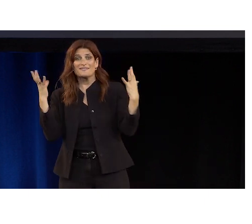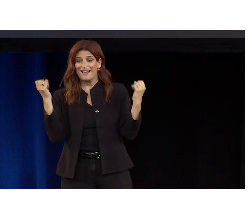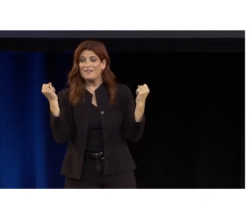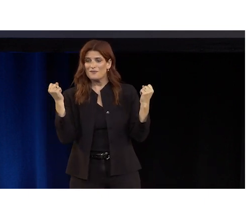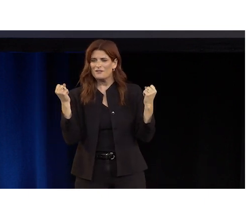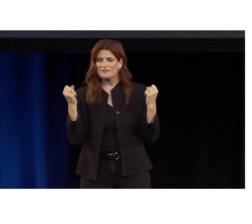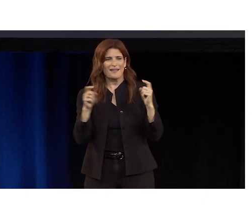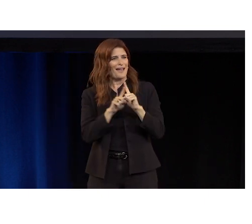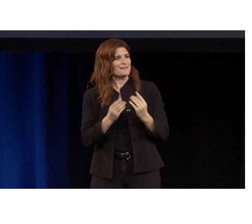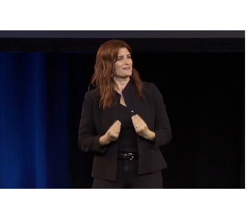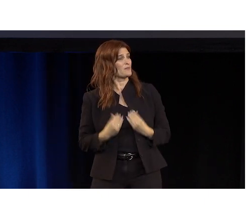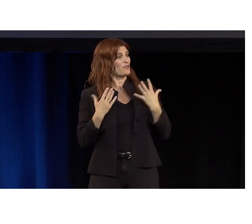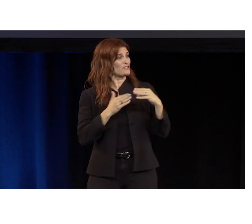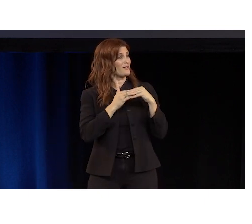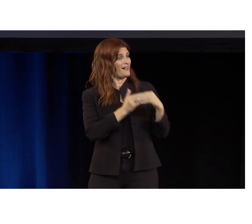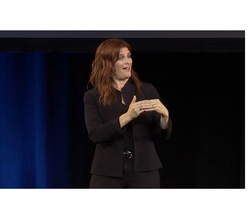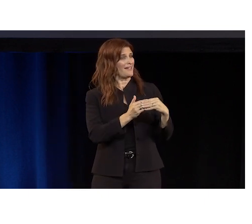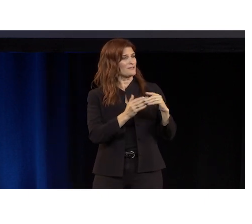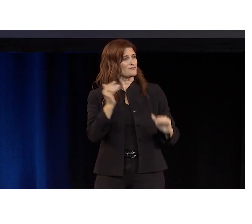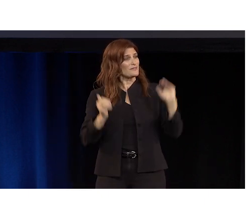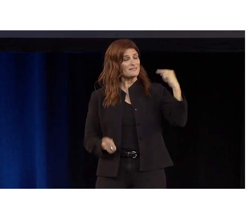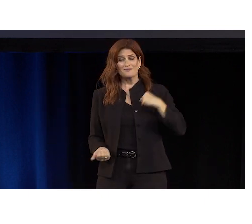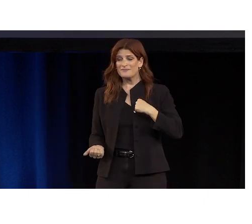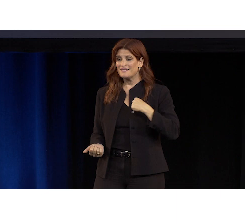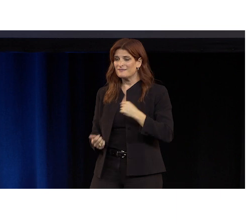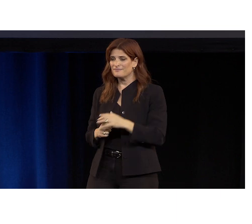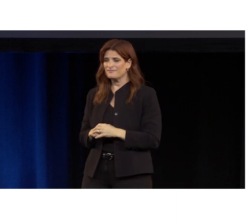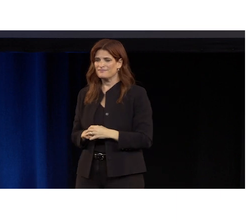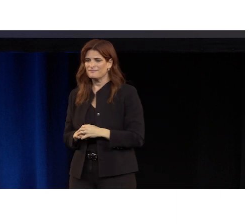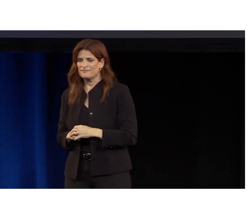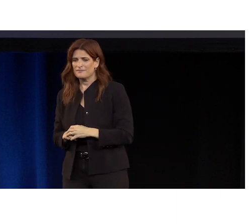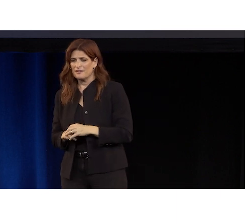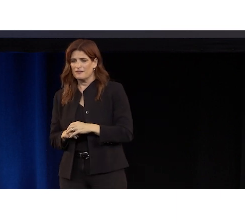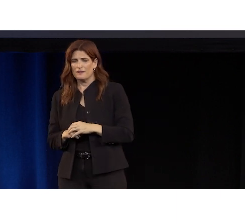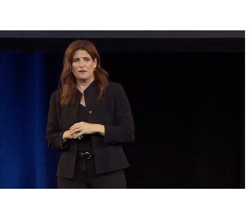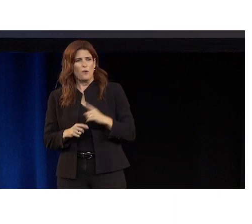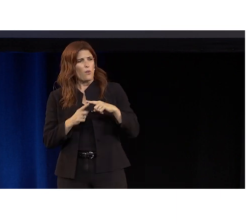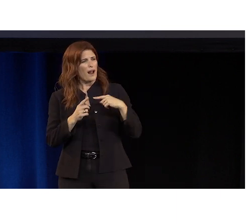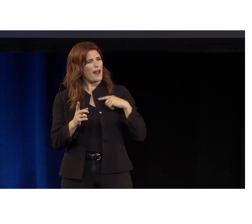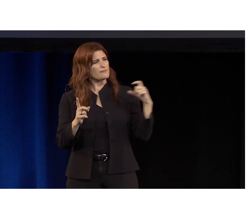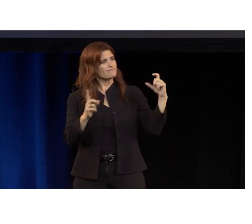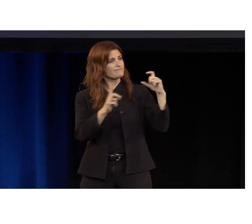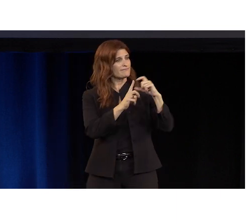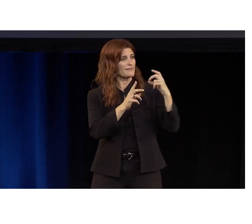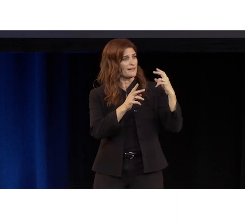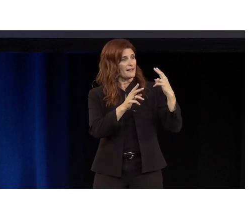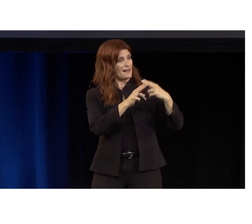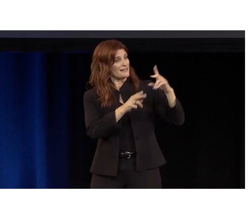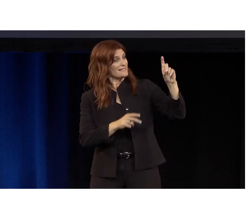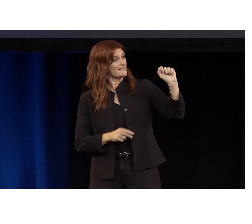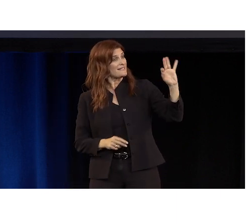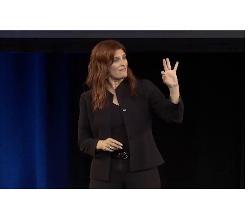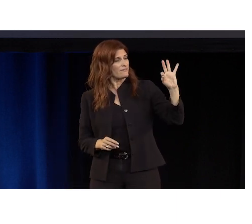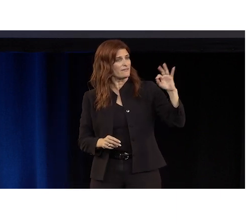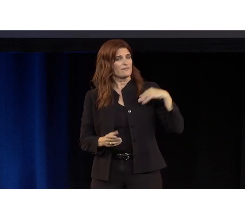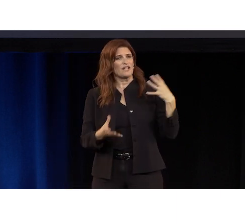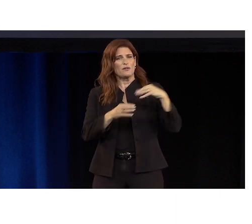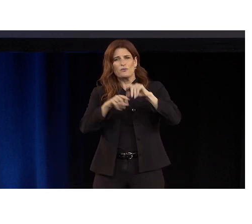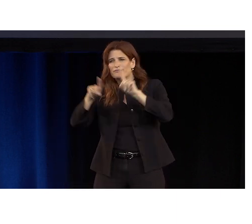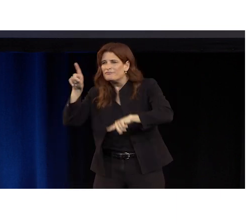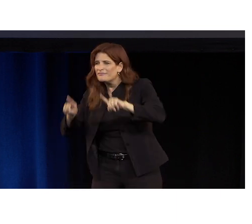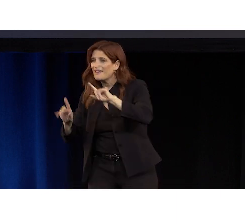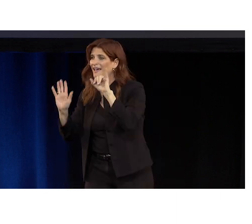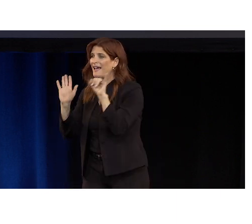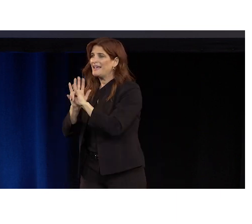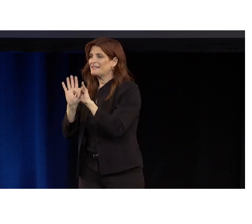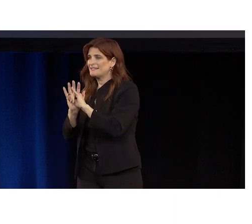adults who were thriving and who used sign language, who then became inspirational guides in raising me.